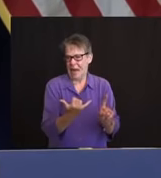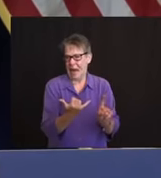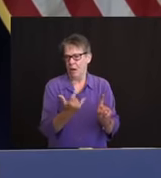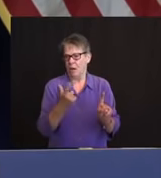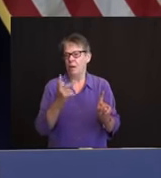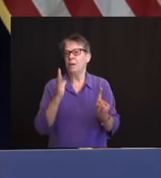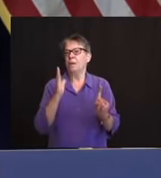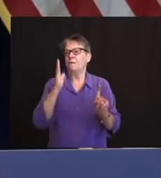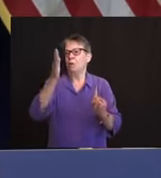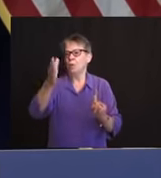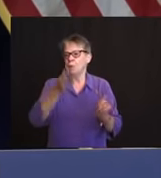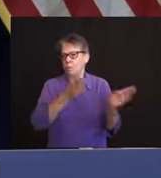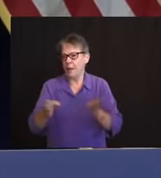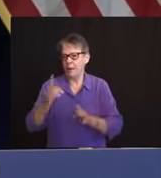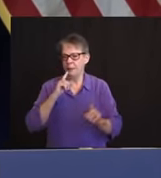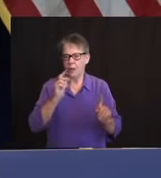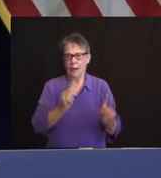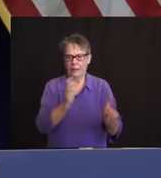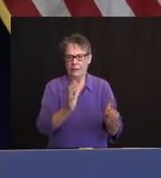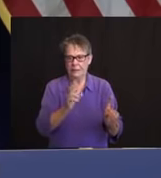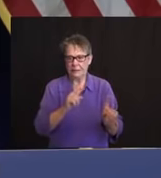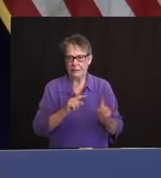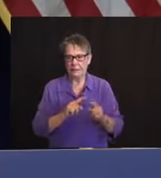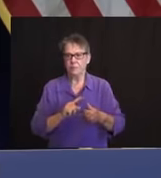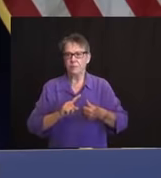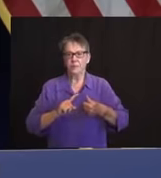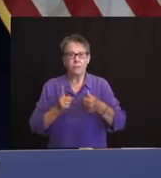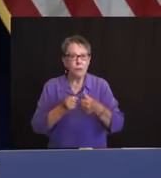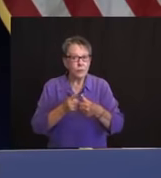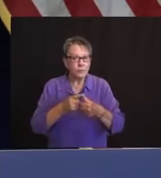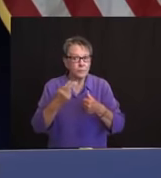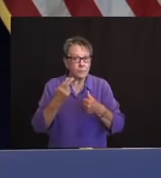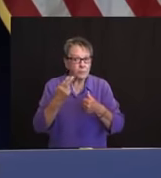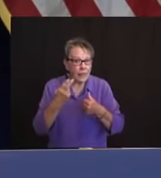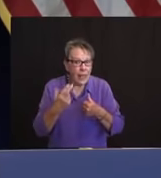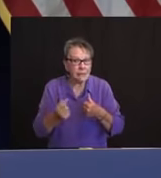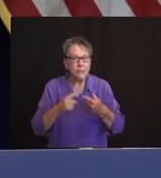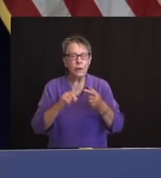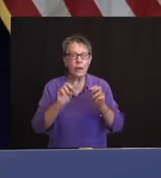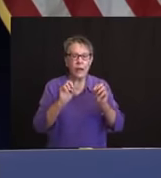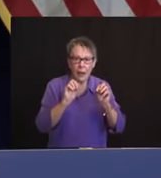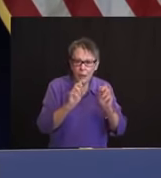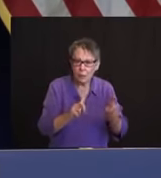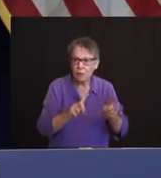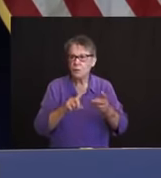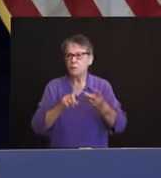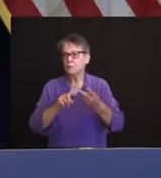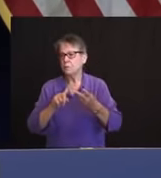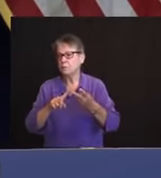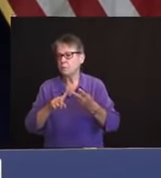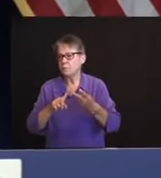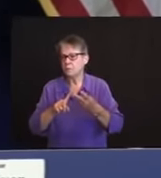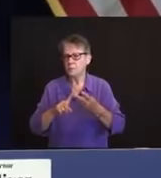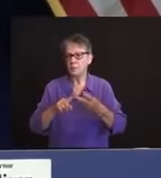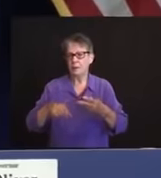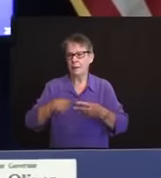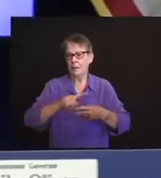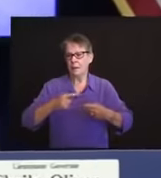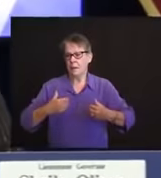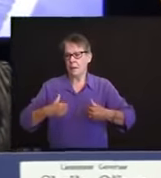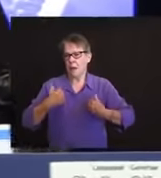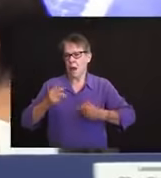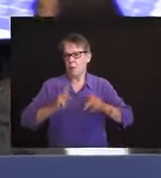post-high school education, and getting a younger demographic involved in what goes on in the city. I think